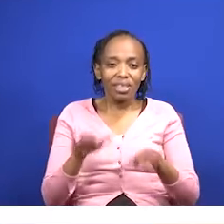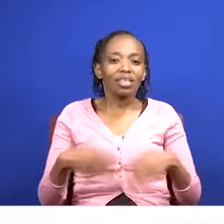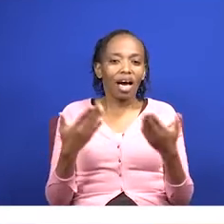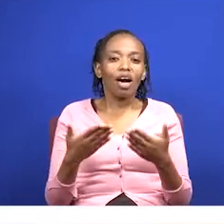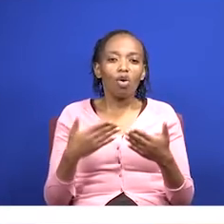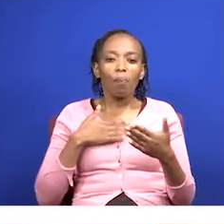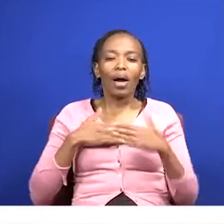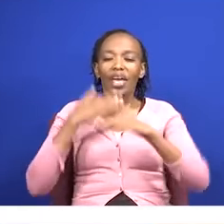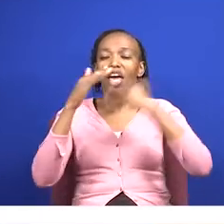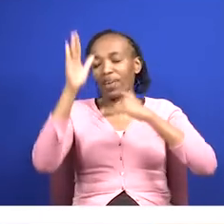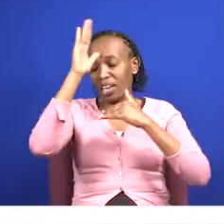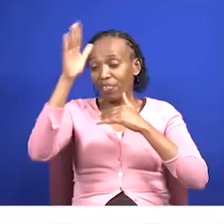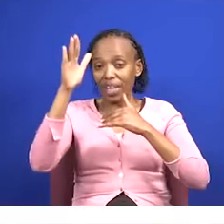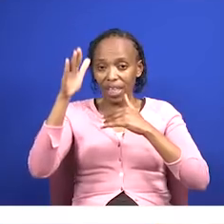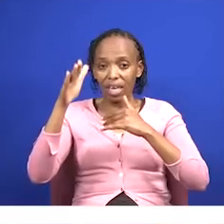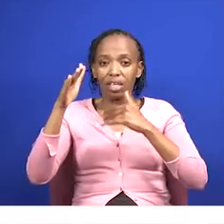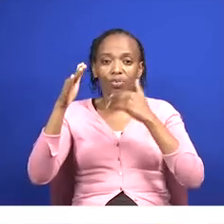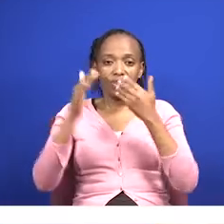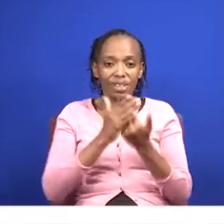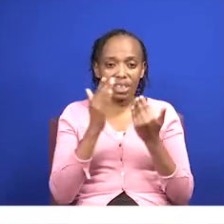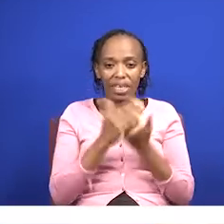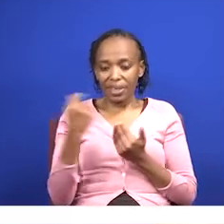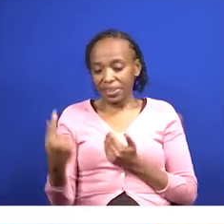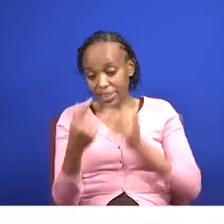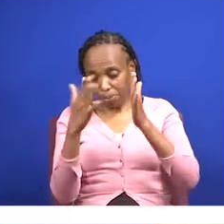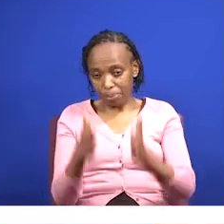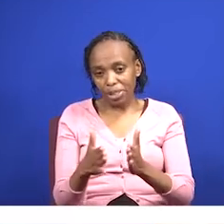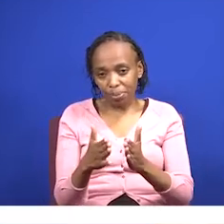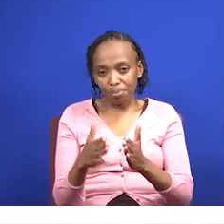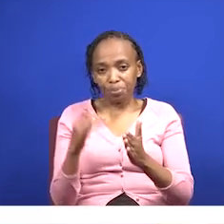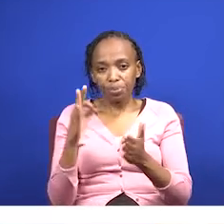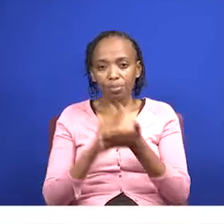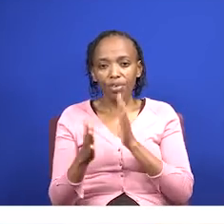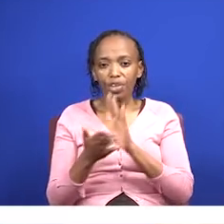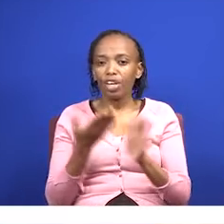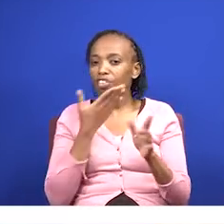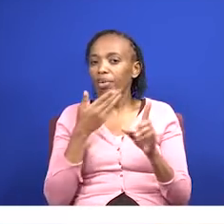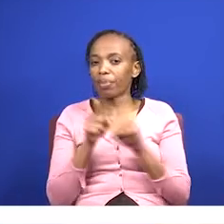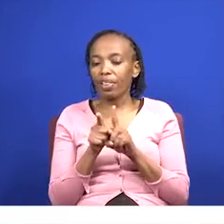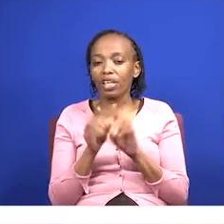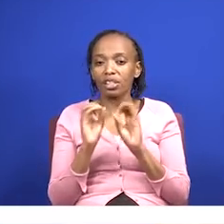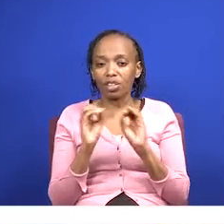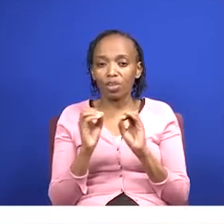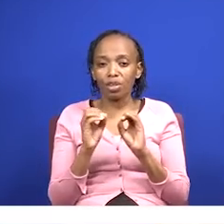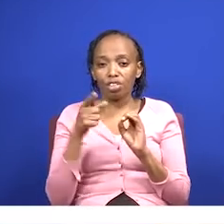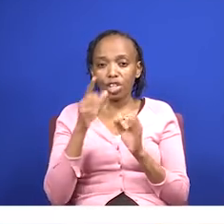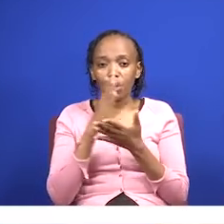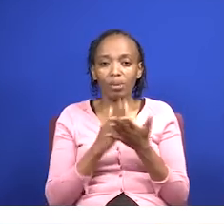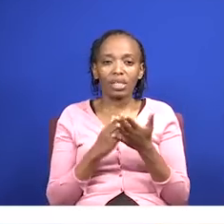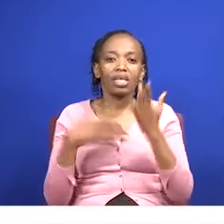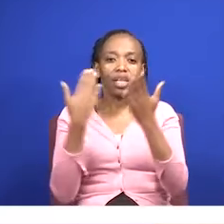This is how my heavenly Father will treat each of you unless you forgive your brother from your